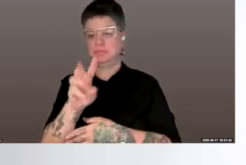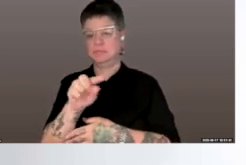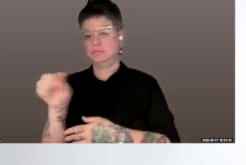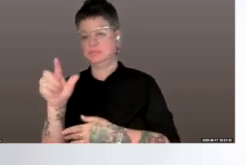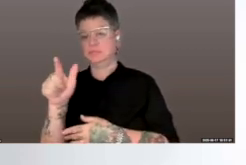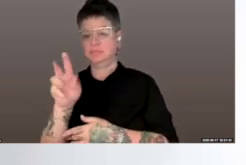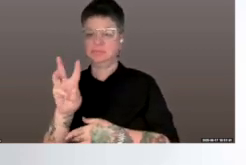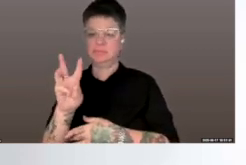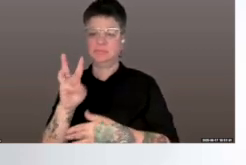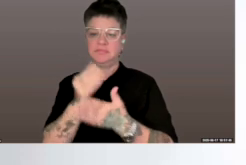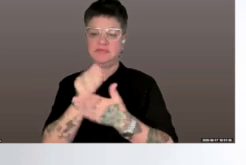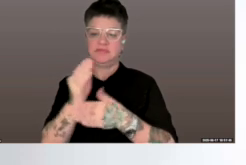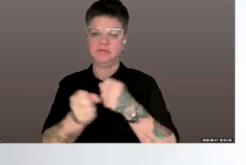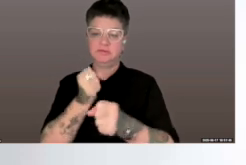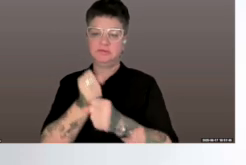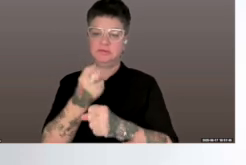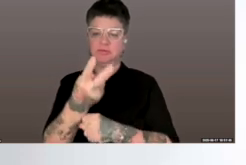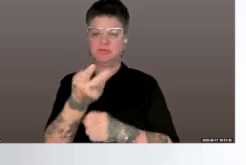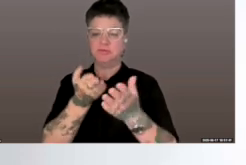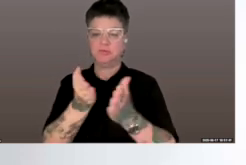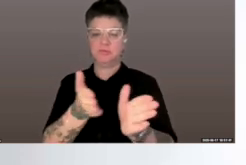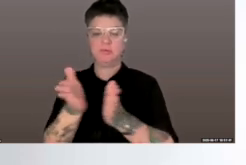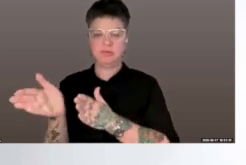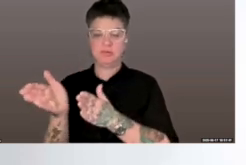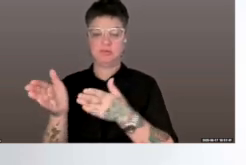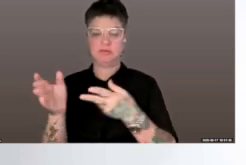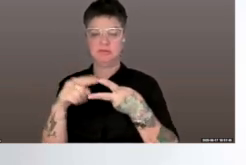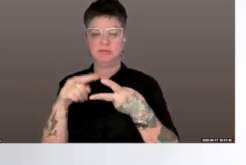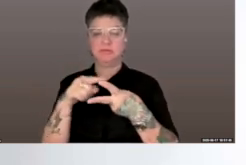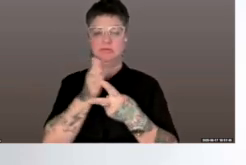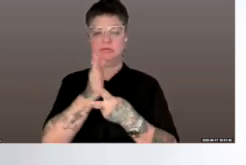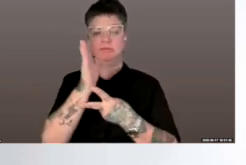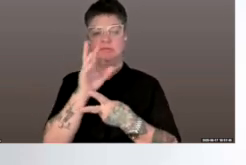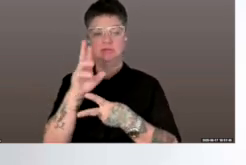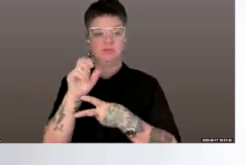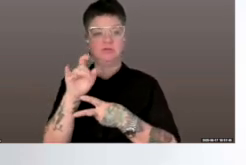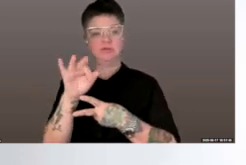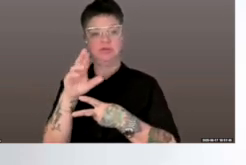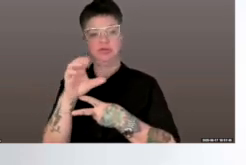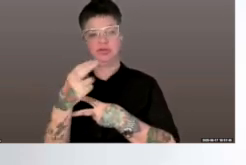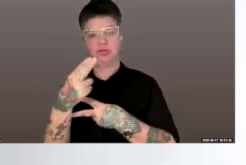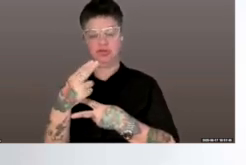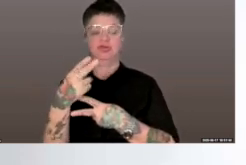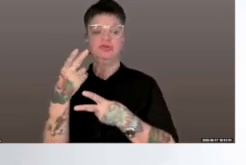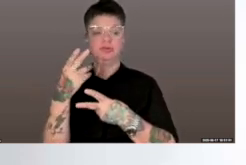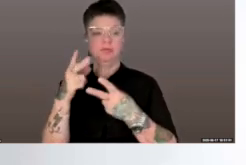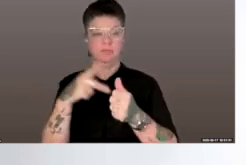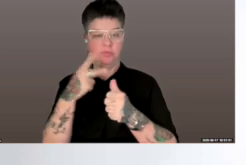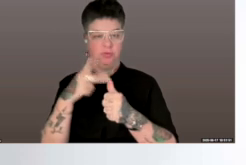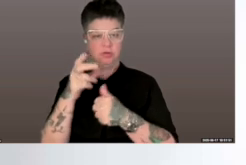The CARB Research Division Office has been accepting research comments through a survey as it